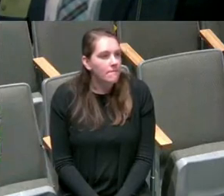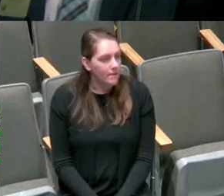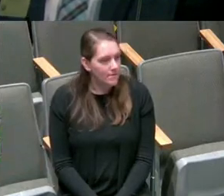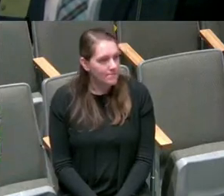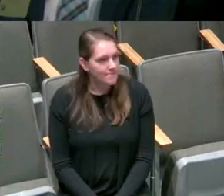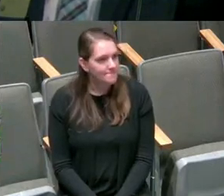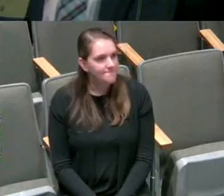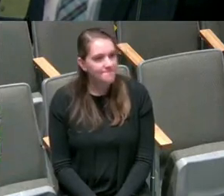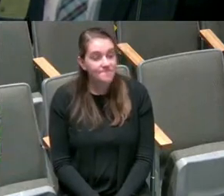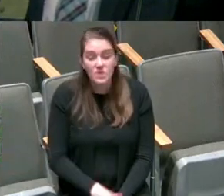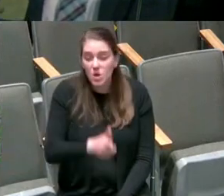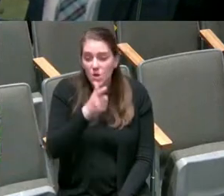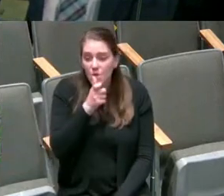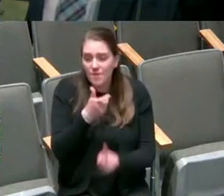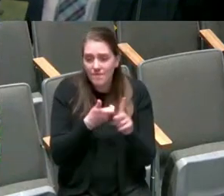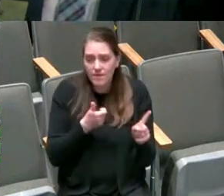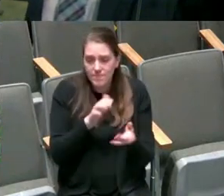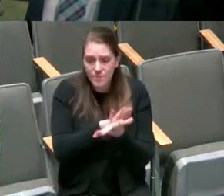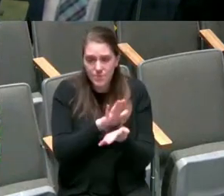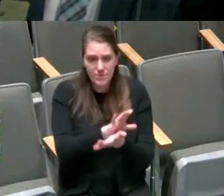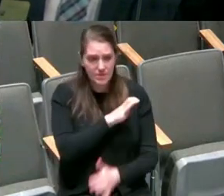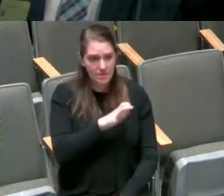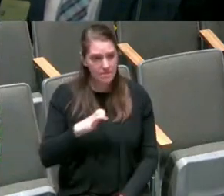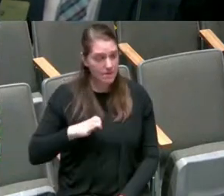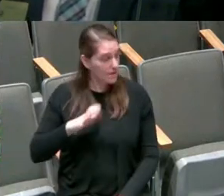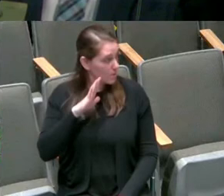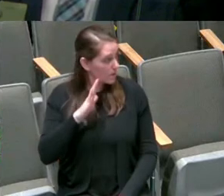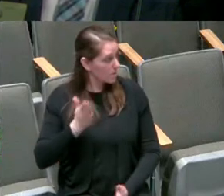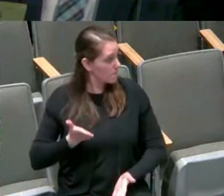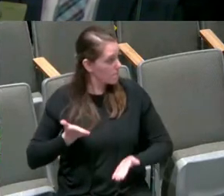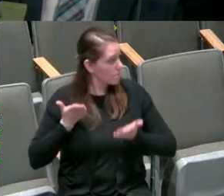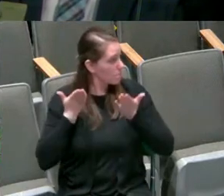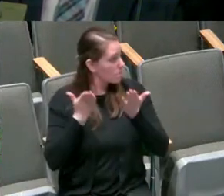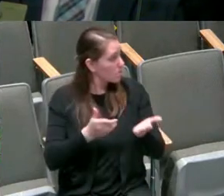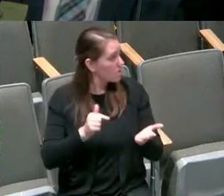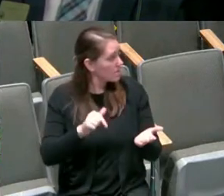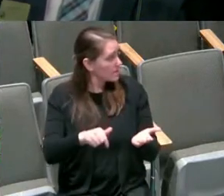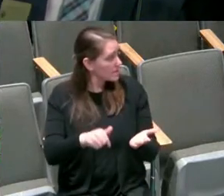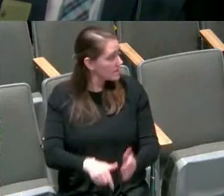who from the school committee is moving this article